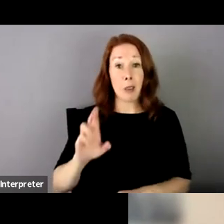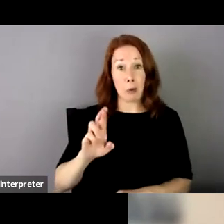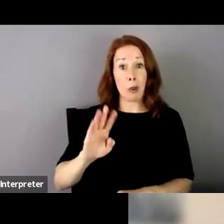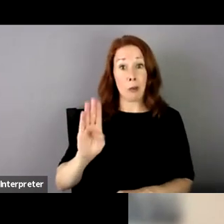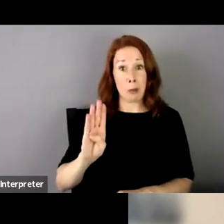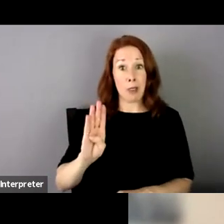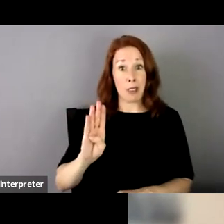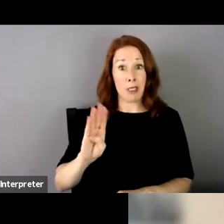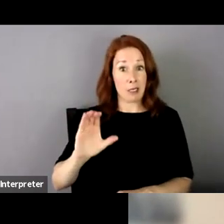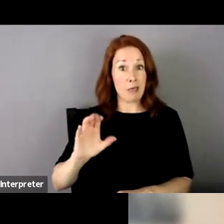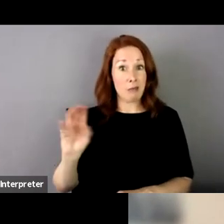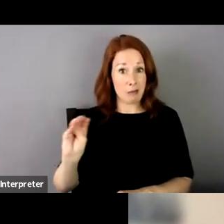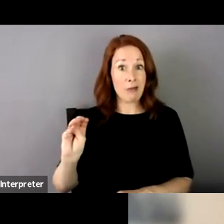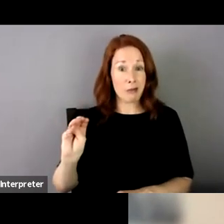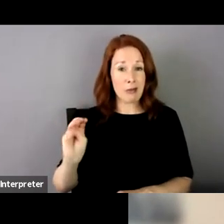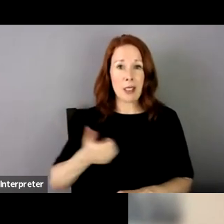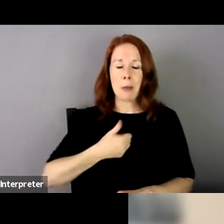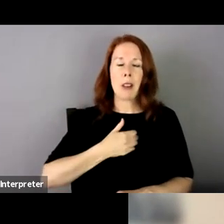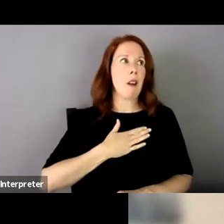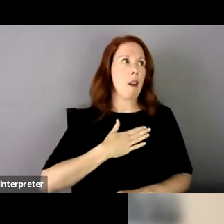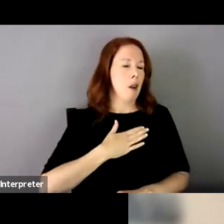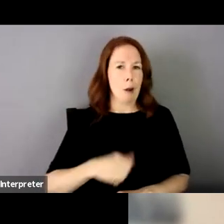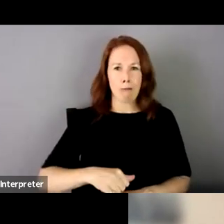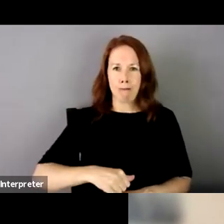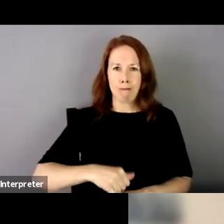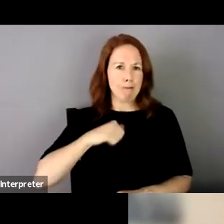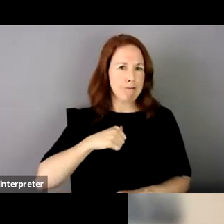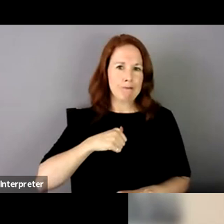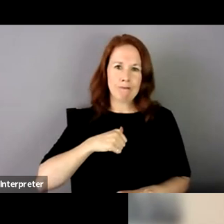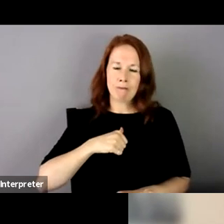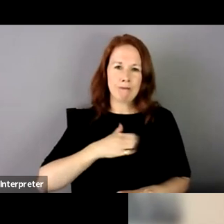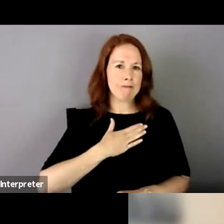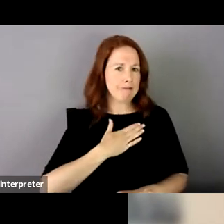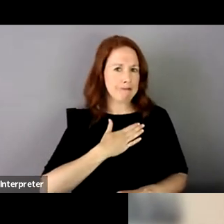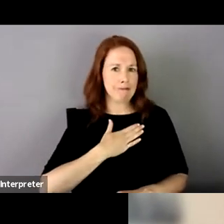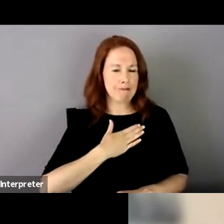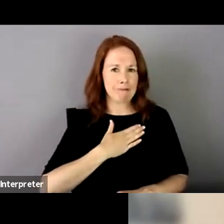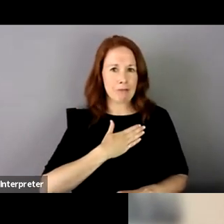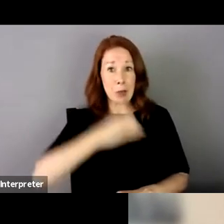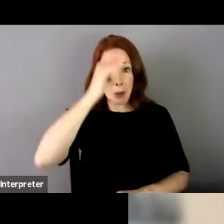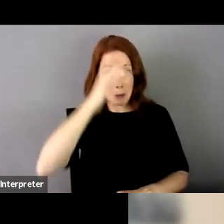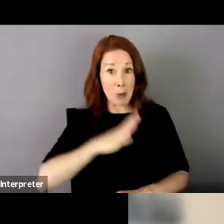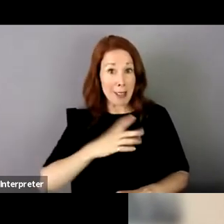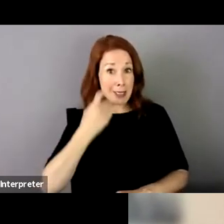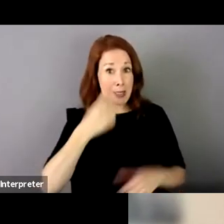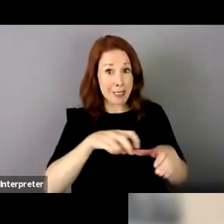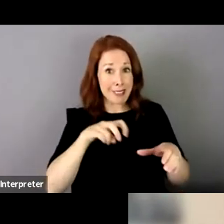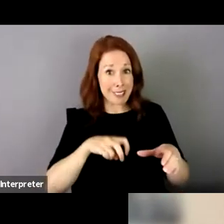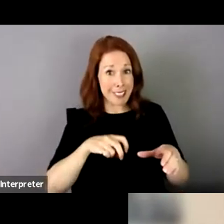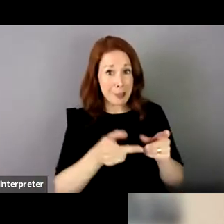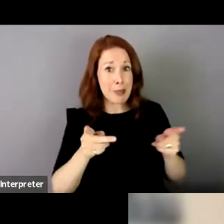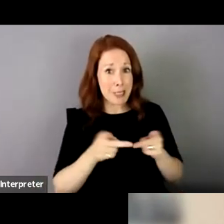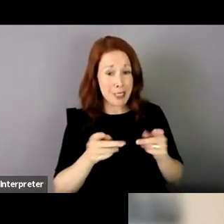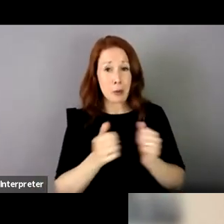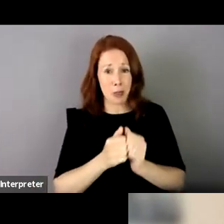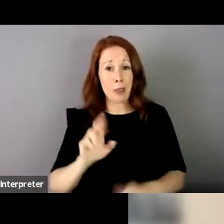Museum, I am so proud of the fellow who just recently retired from his position with